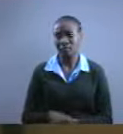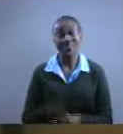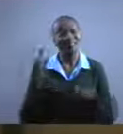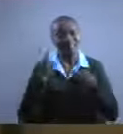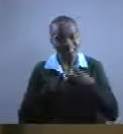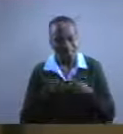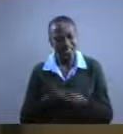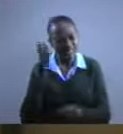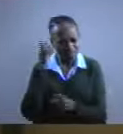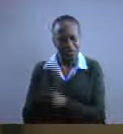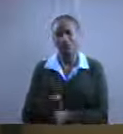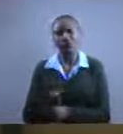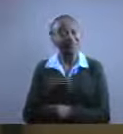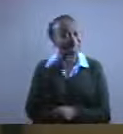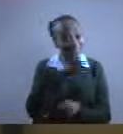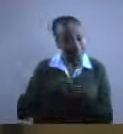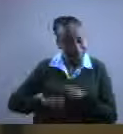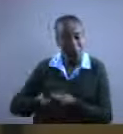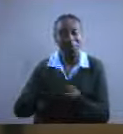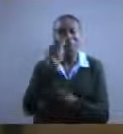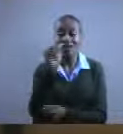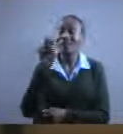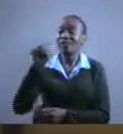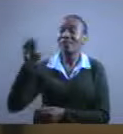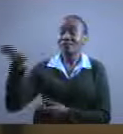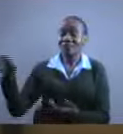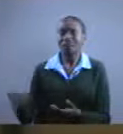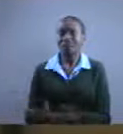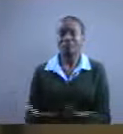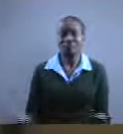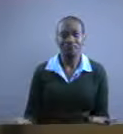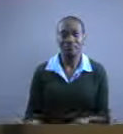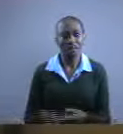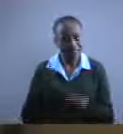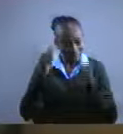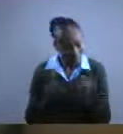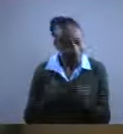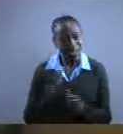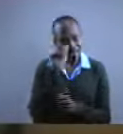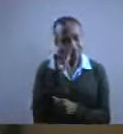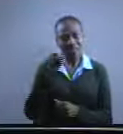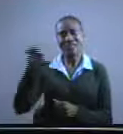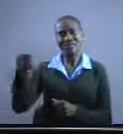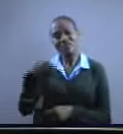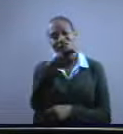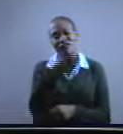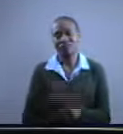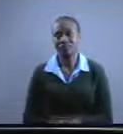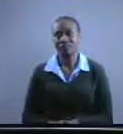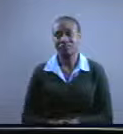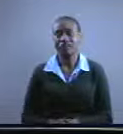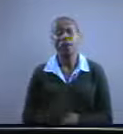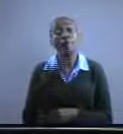refusing that these are ANC members, There's no point yet of order. they are still in the ANC. Order. Honourable member, take your seat.